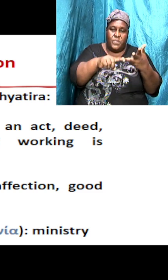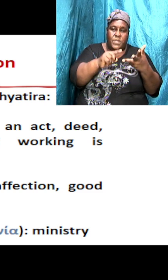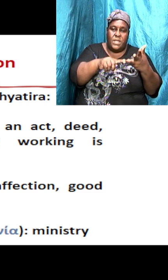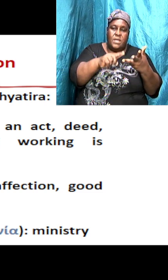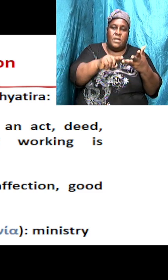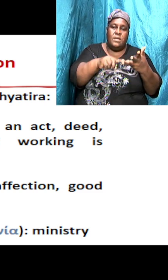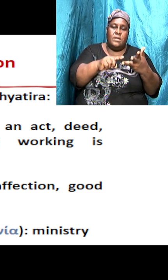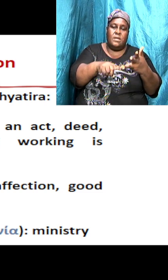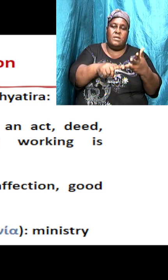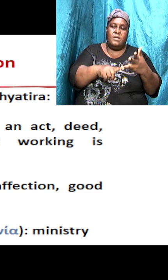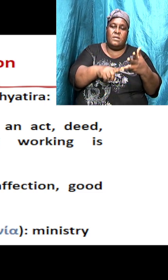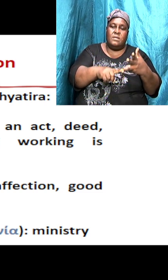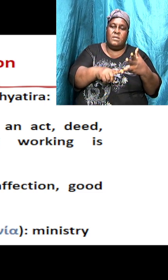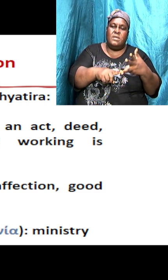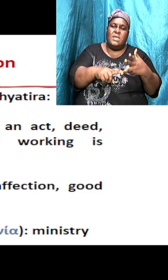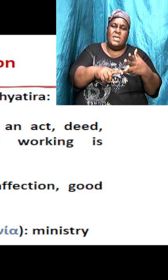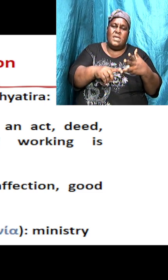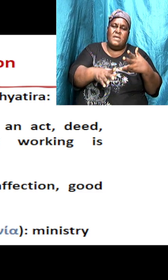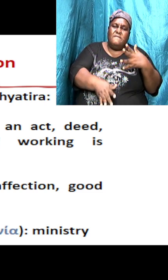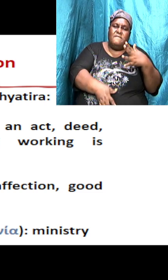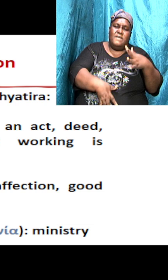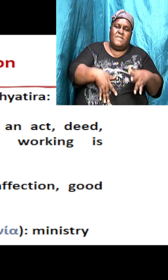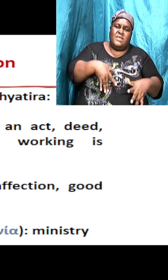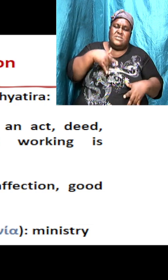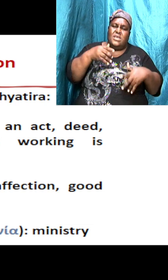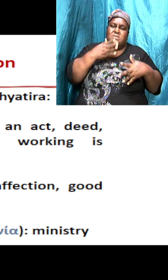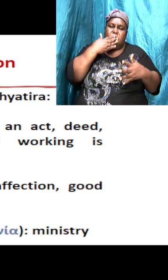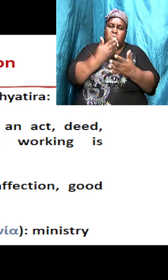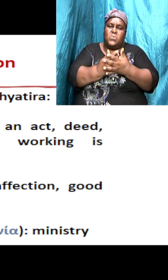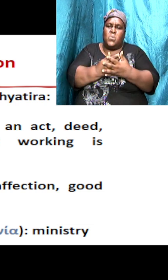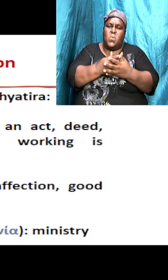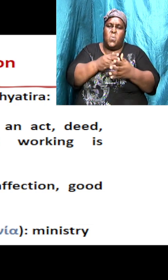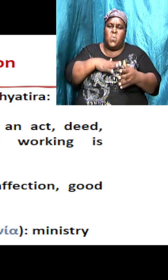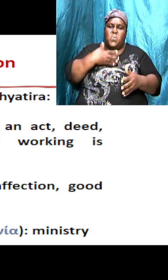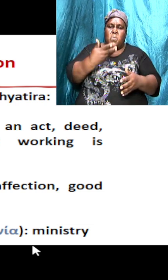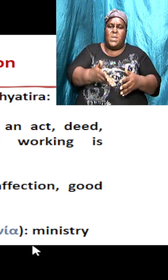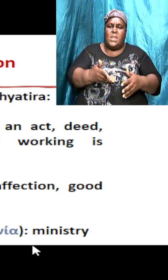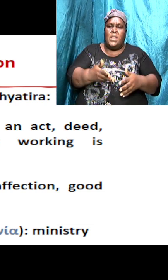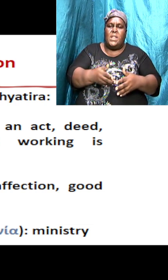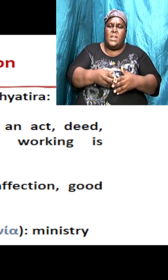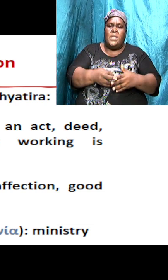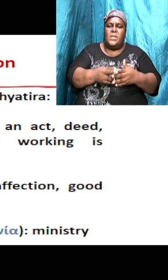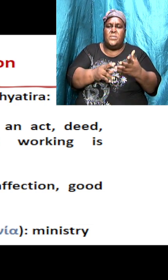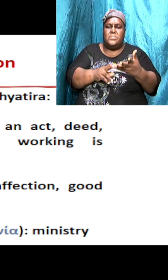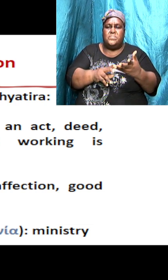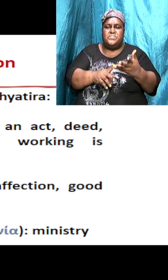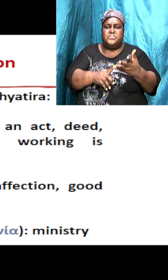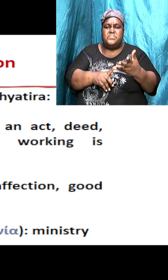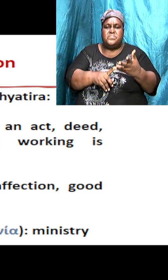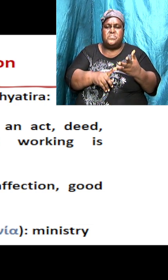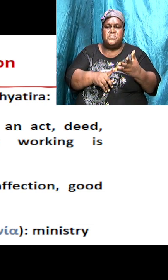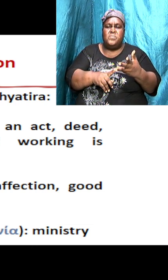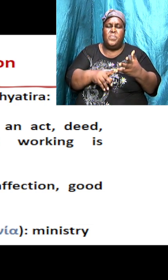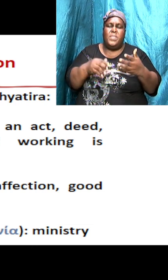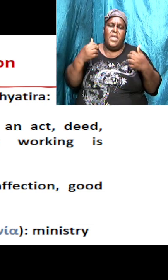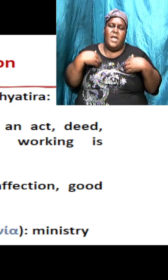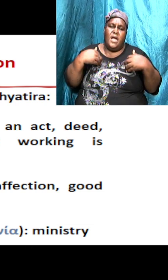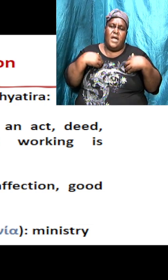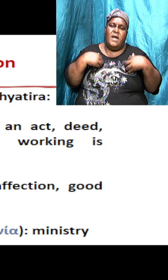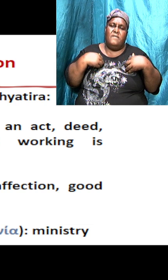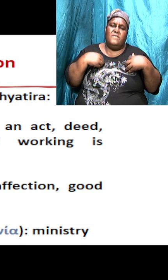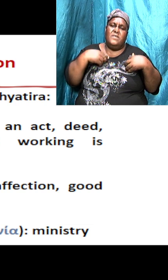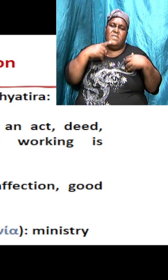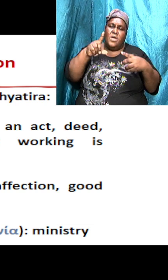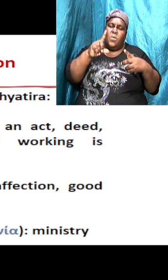speaks about affection. It speaks about goodwill. It speaks about benevolence. And we ought to have that one